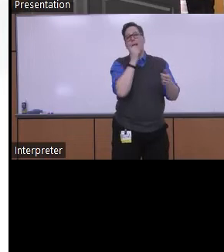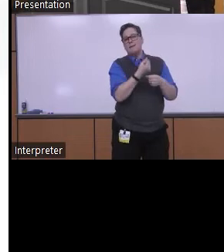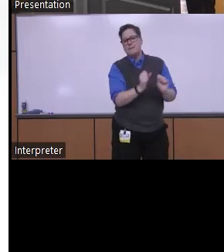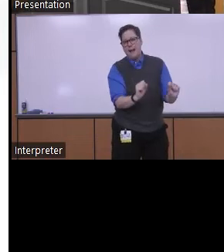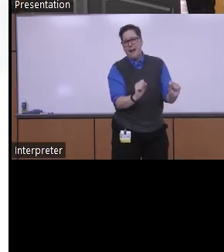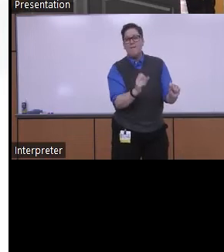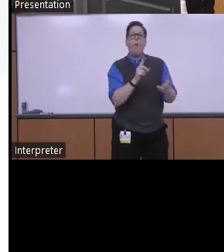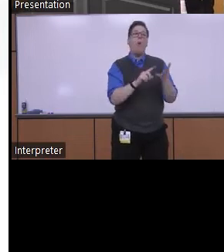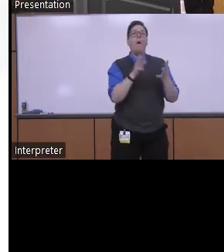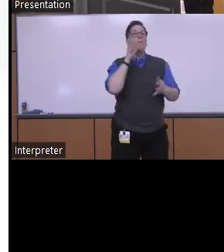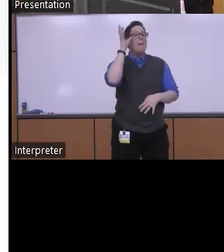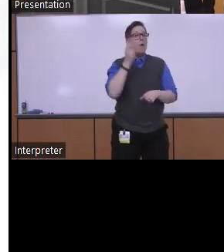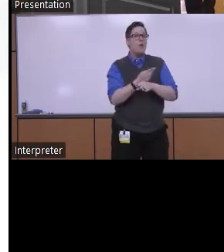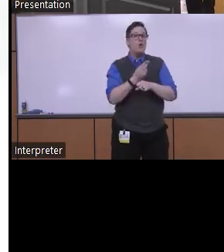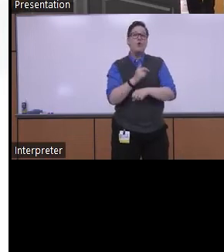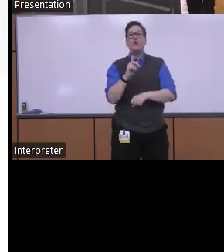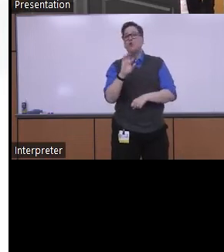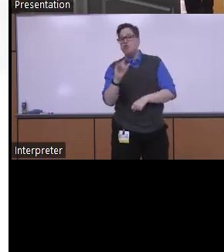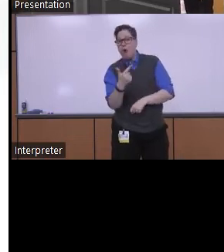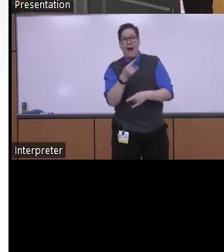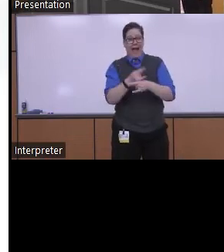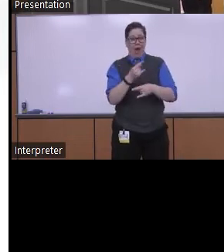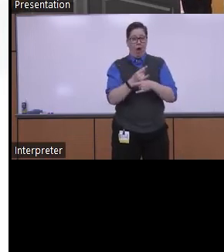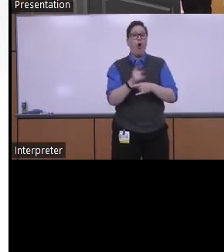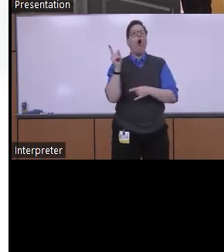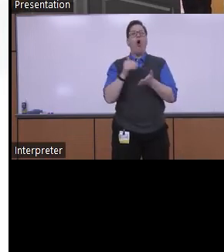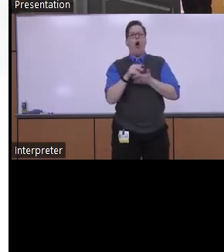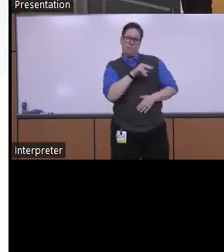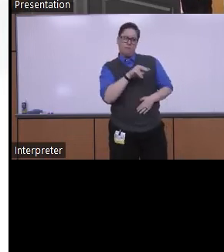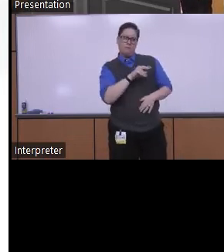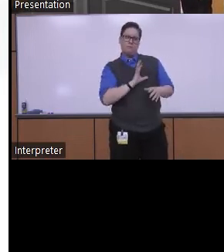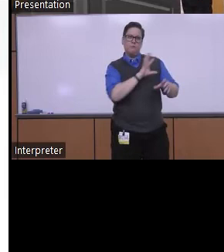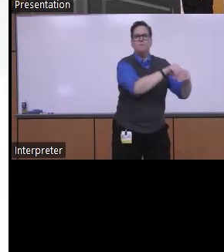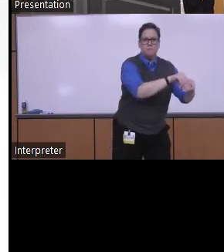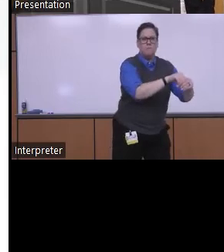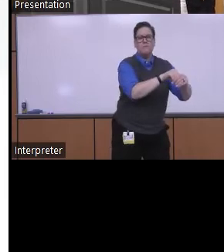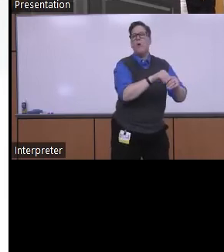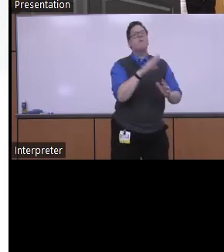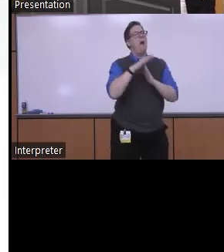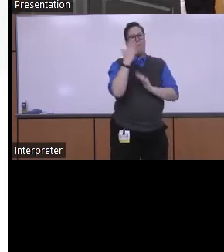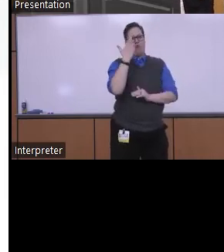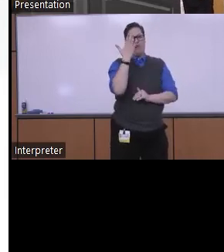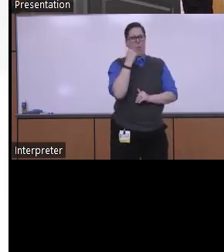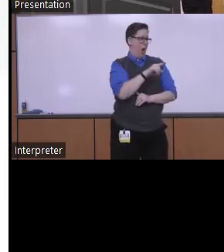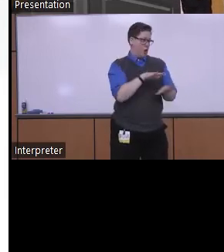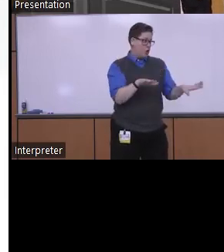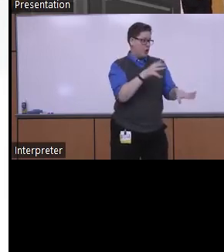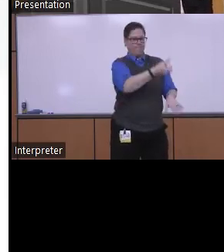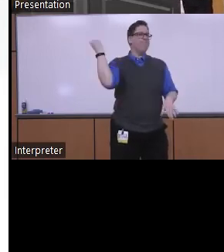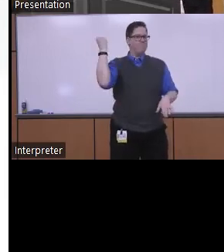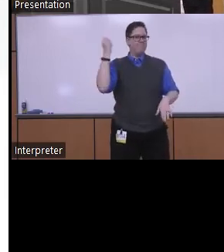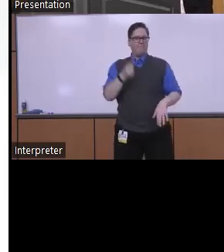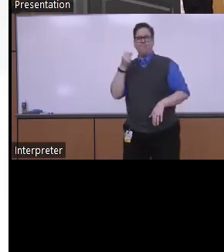Parental substance abuse is another reason for coercive intervention into families. We know that this is a number one reason for removal of children from their